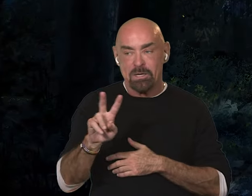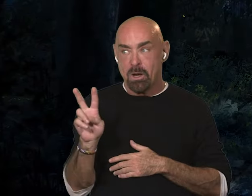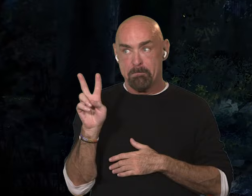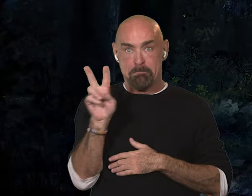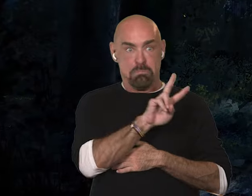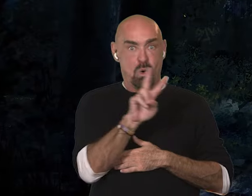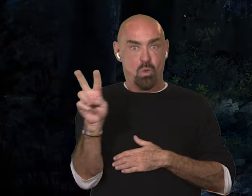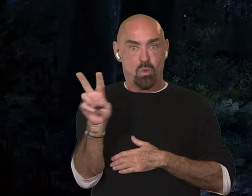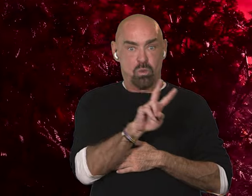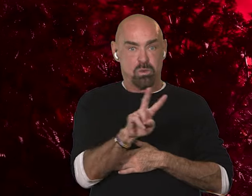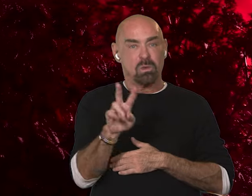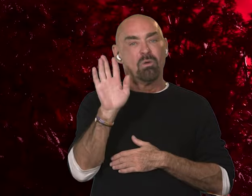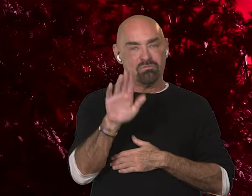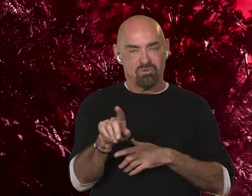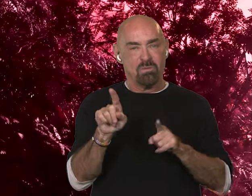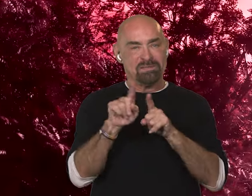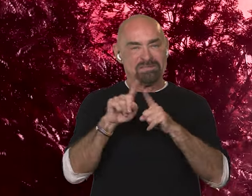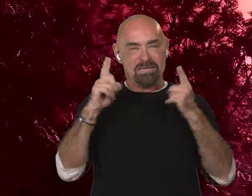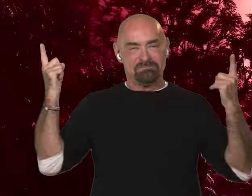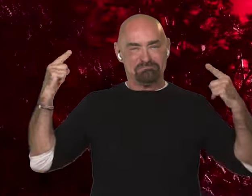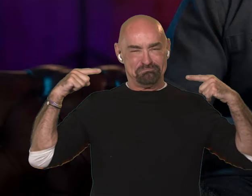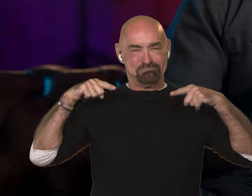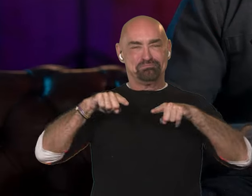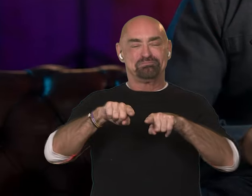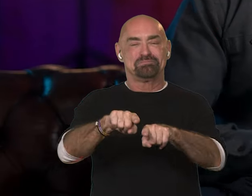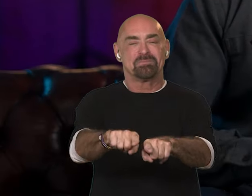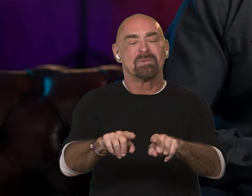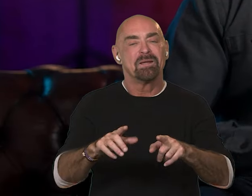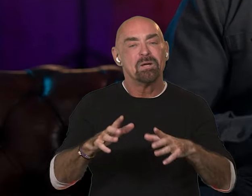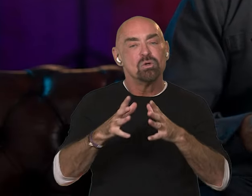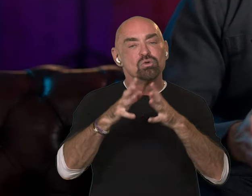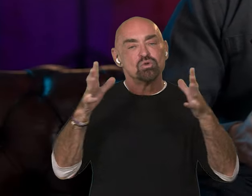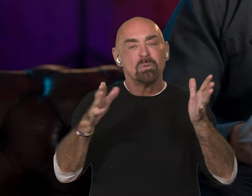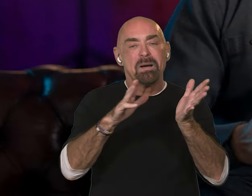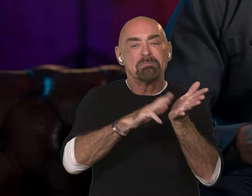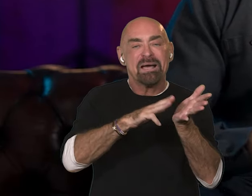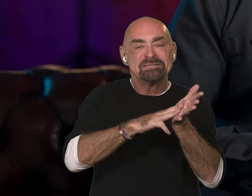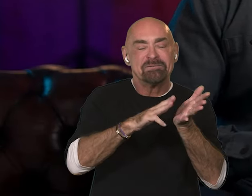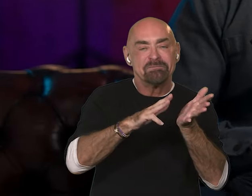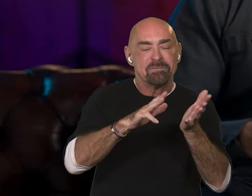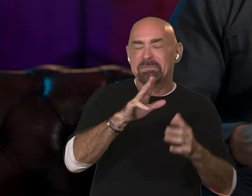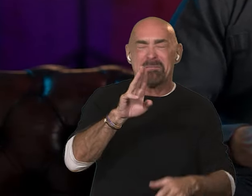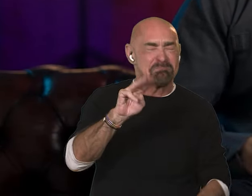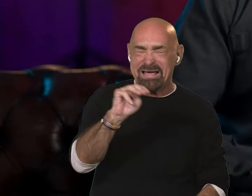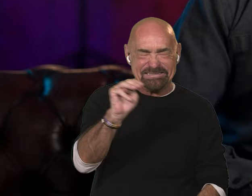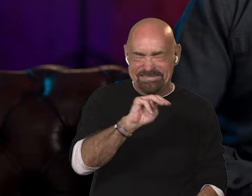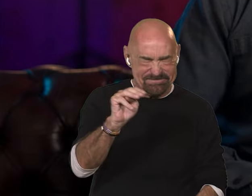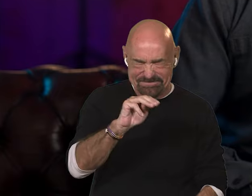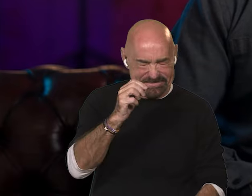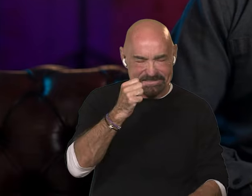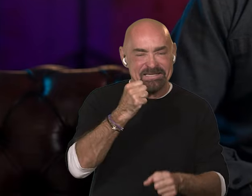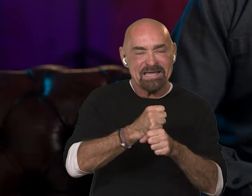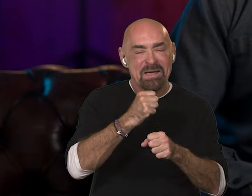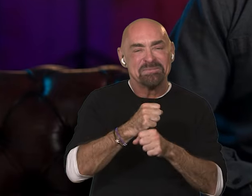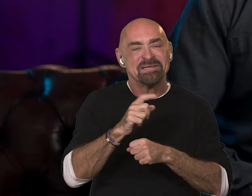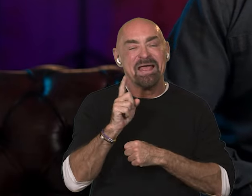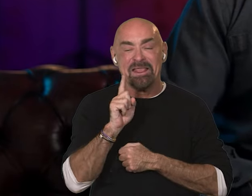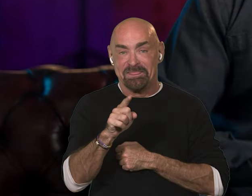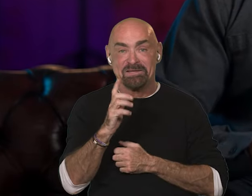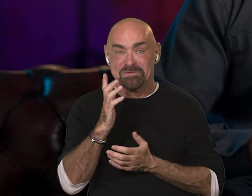both titles are from the same lineage. So for fans of Supermassive games that still haven't stepped into the fog of Dead by